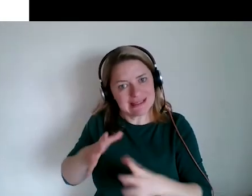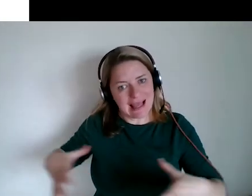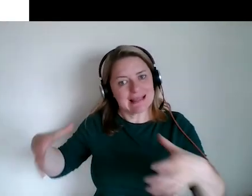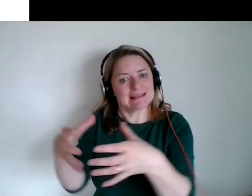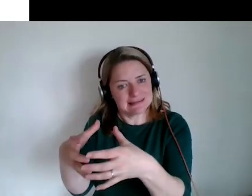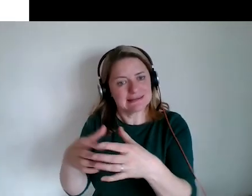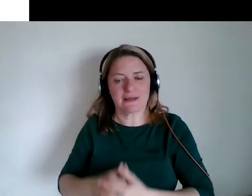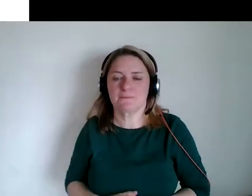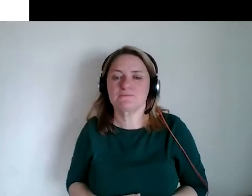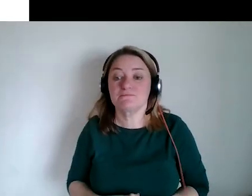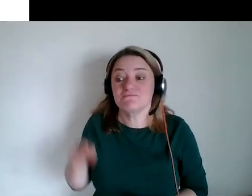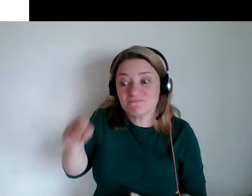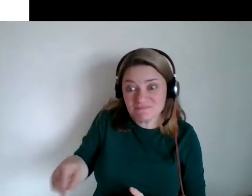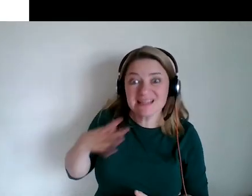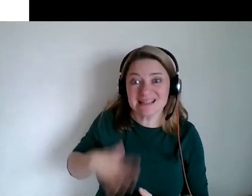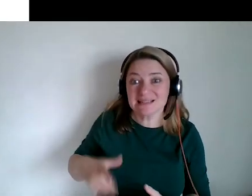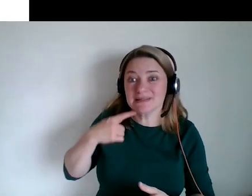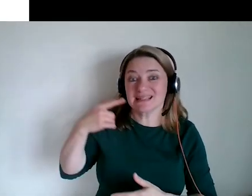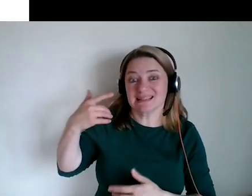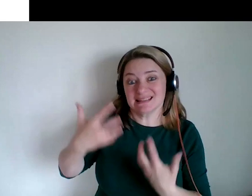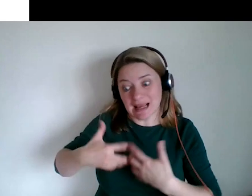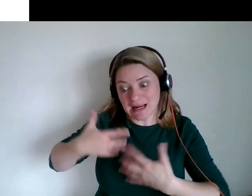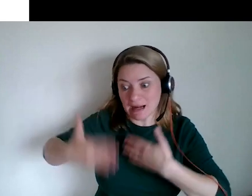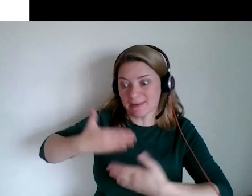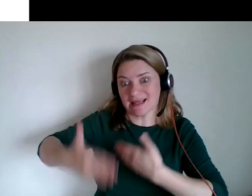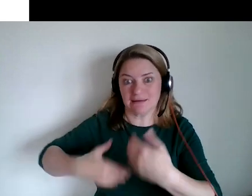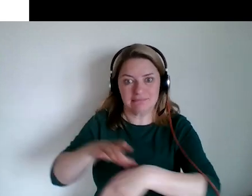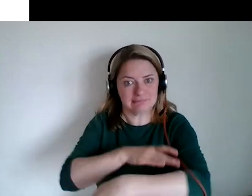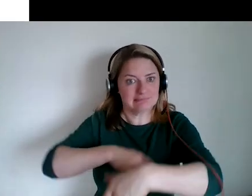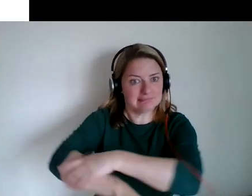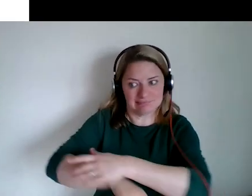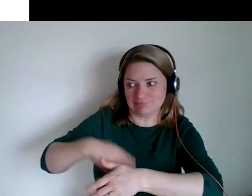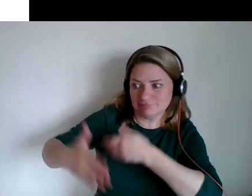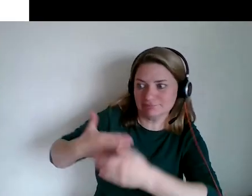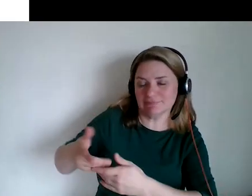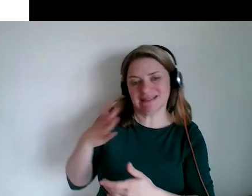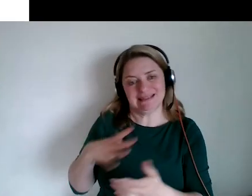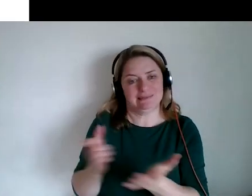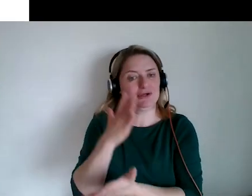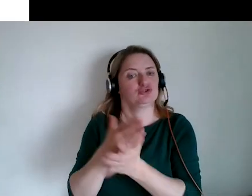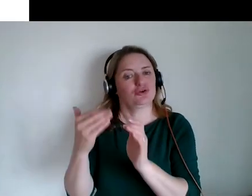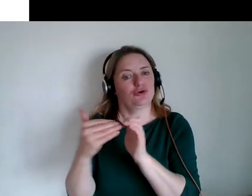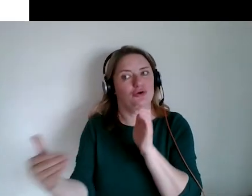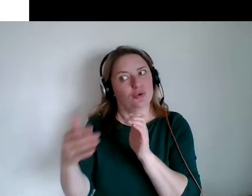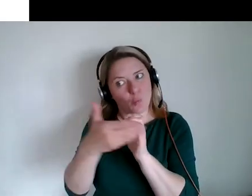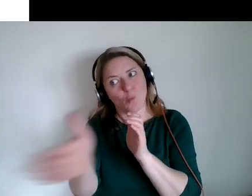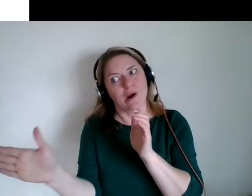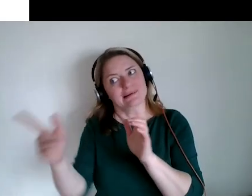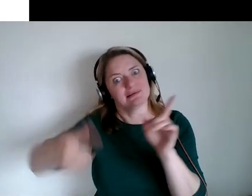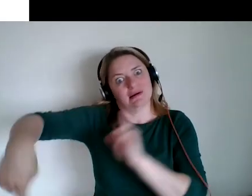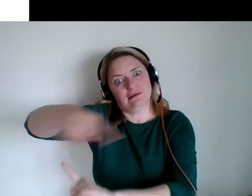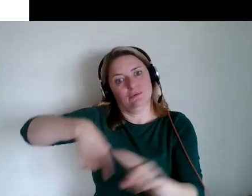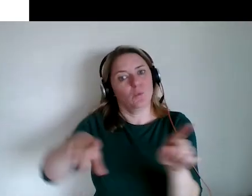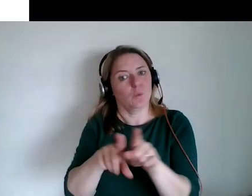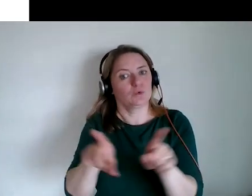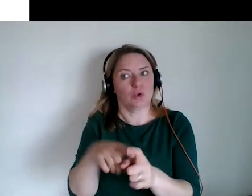priority setting needs to be a dynamic, ongoing process that's responsive to the needs of the wider context and to the